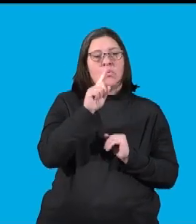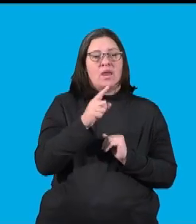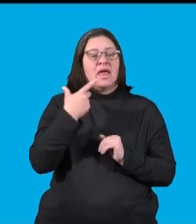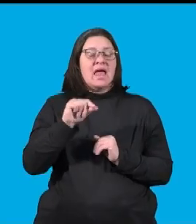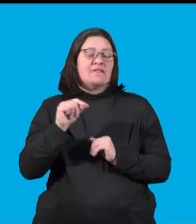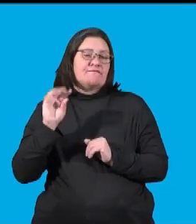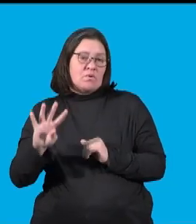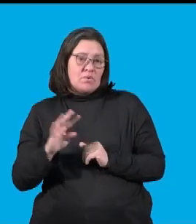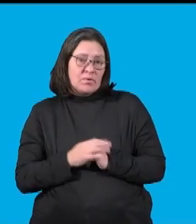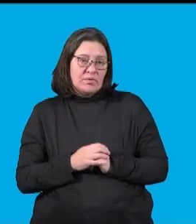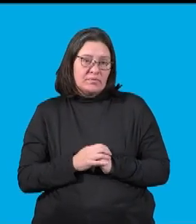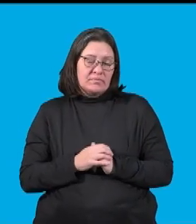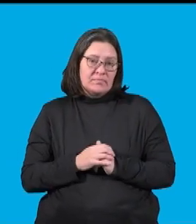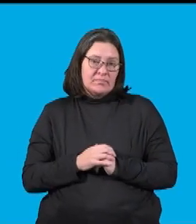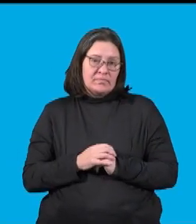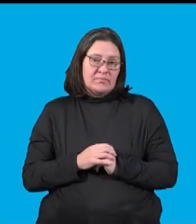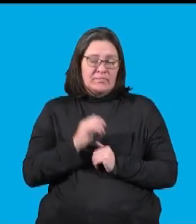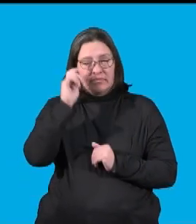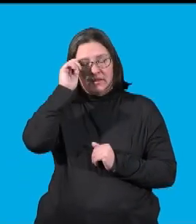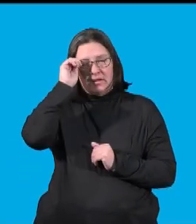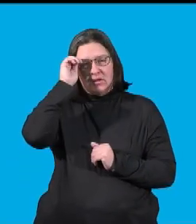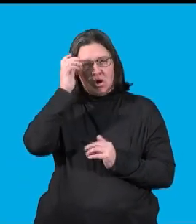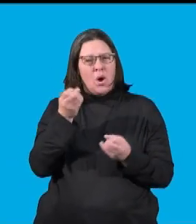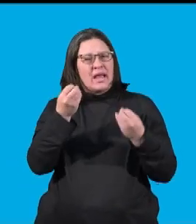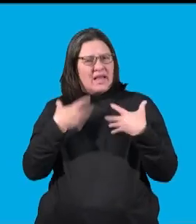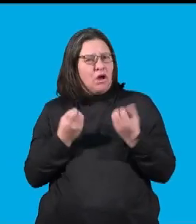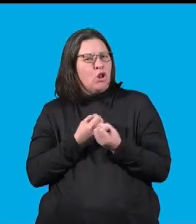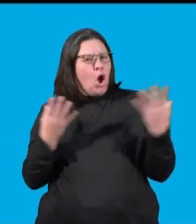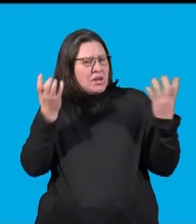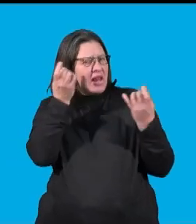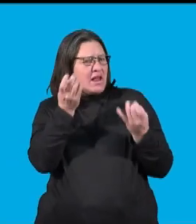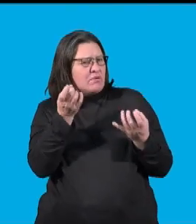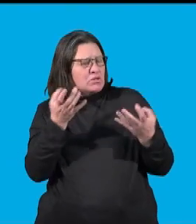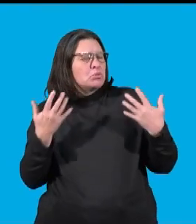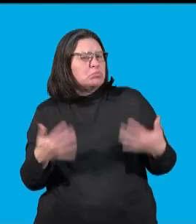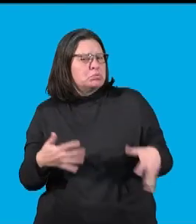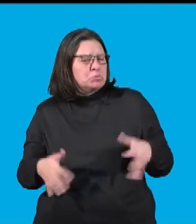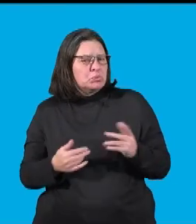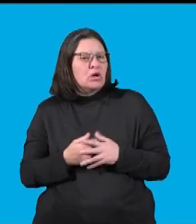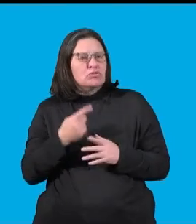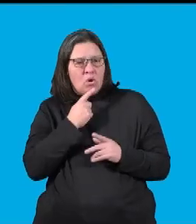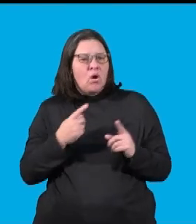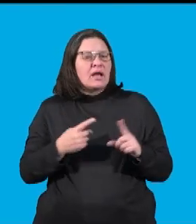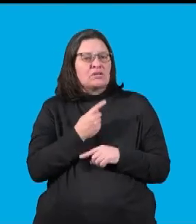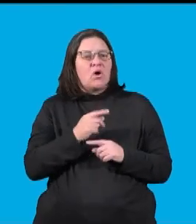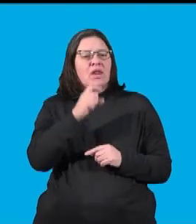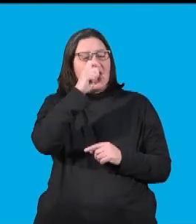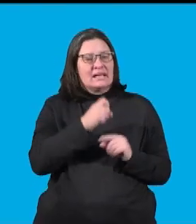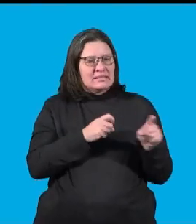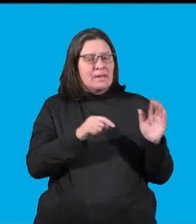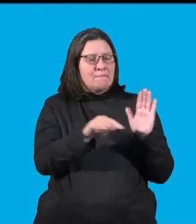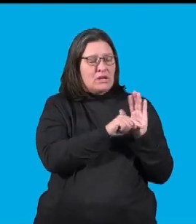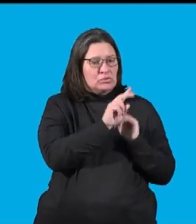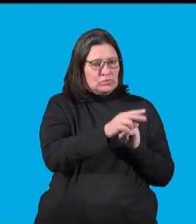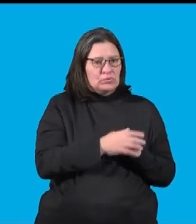your x-intercept. So they tell us that's minus 2, 1, and 4. So they've actually given you a lot of information. They've told you your cuts here on